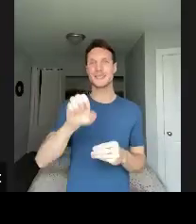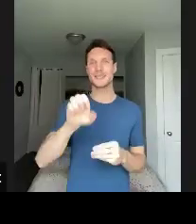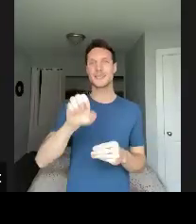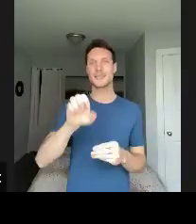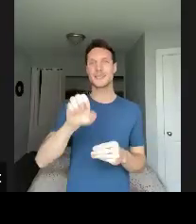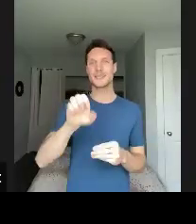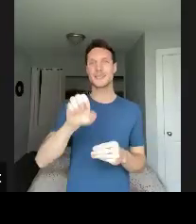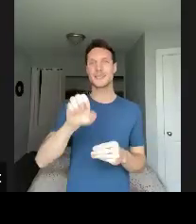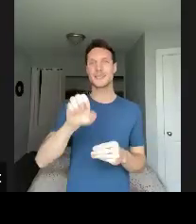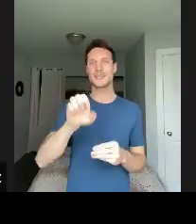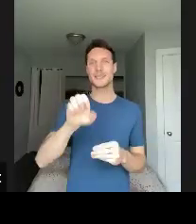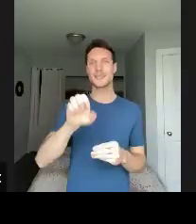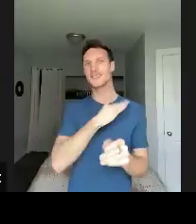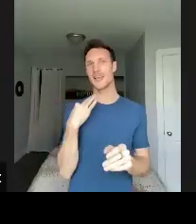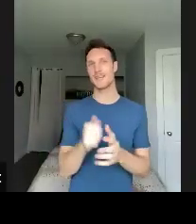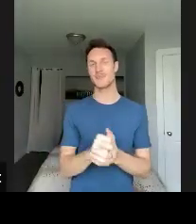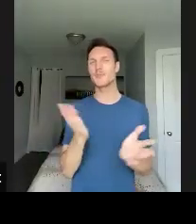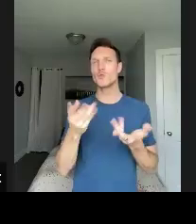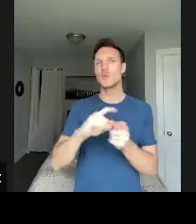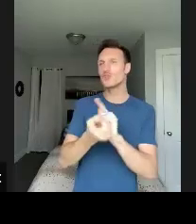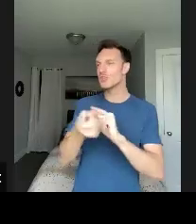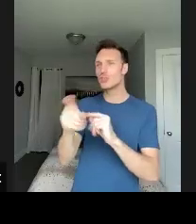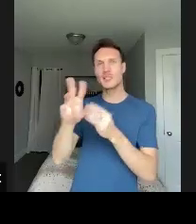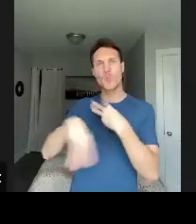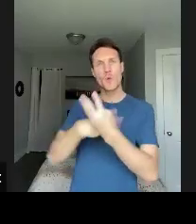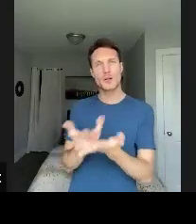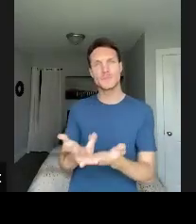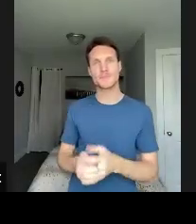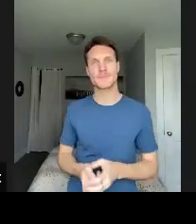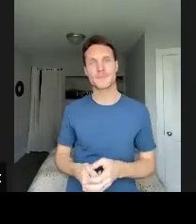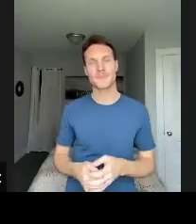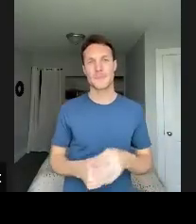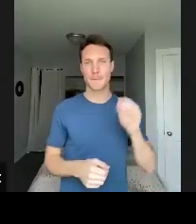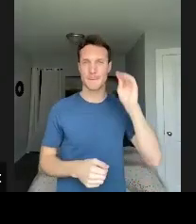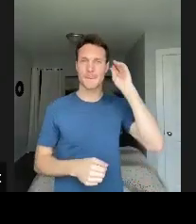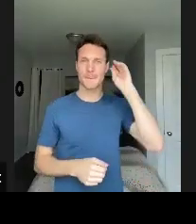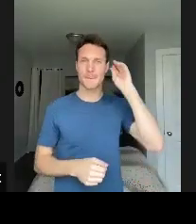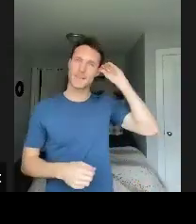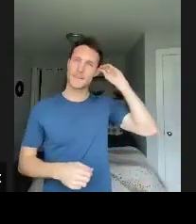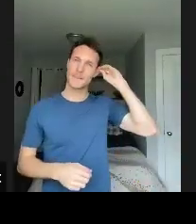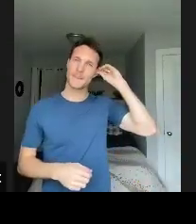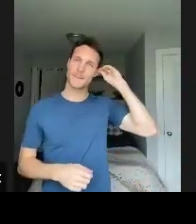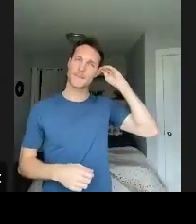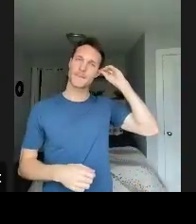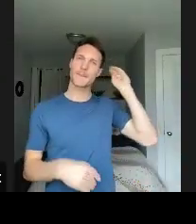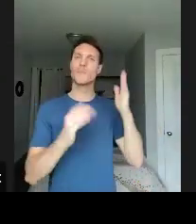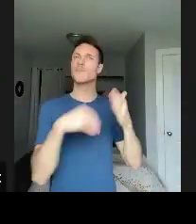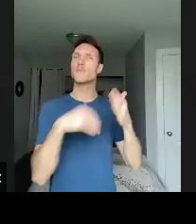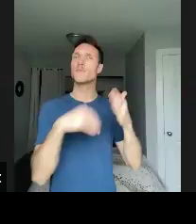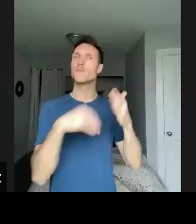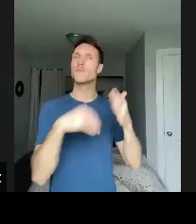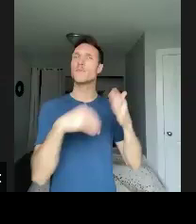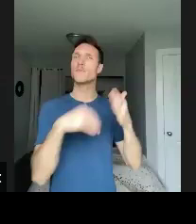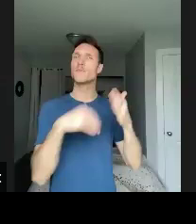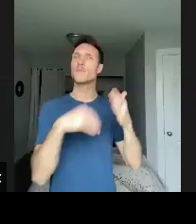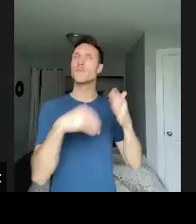world. And after we get through our updates, we will have time for your questions, and you can ask those out loud or